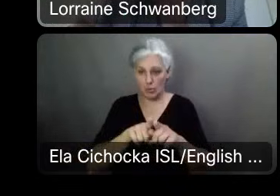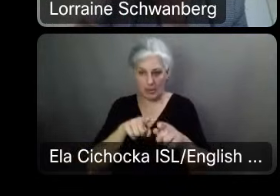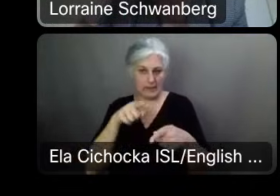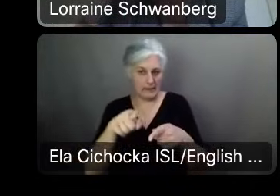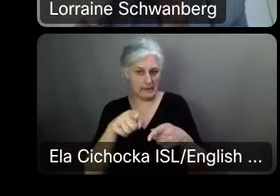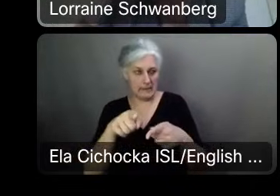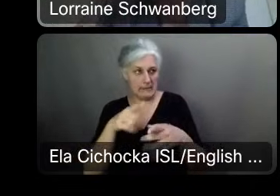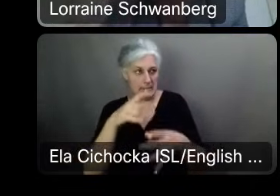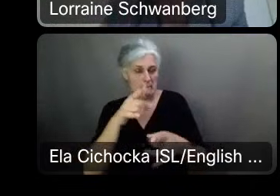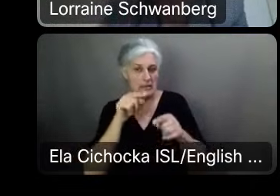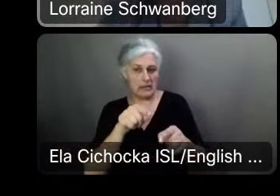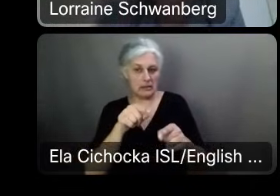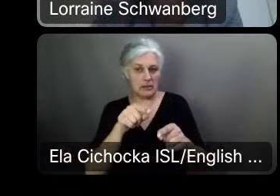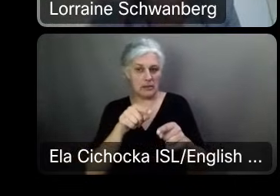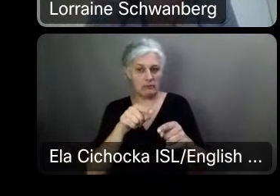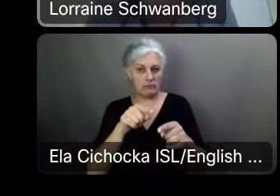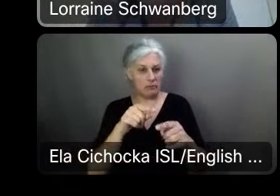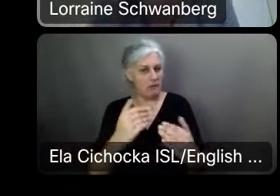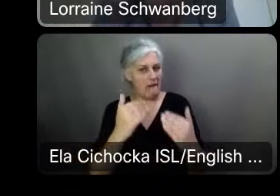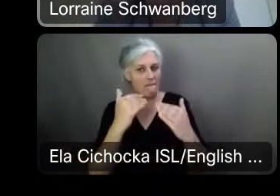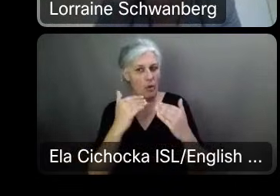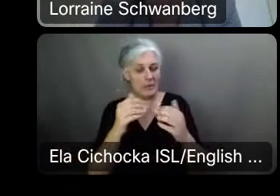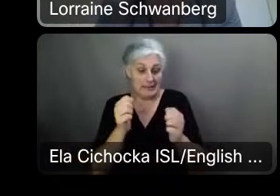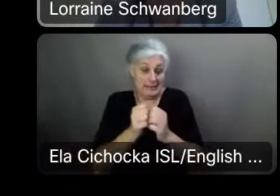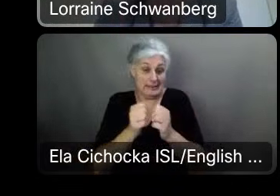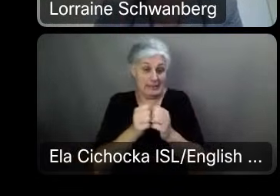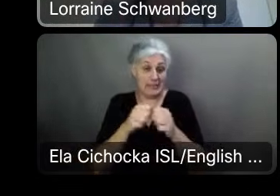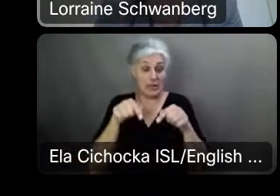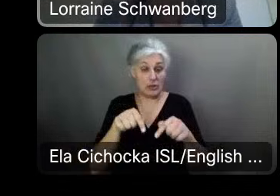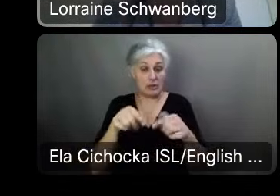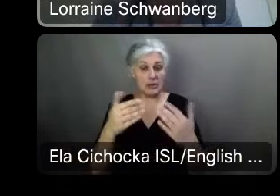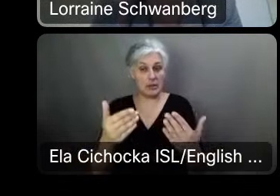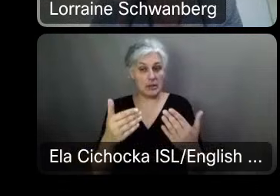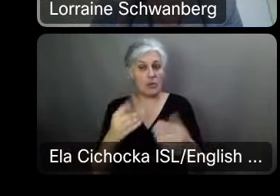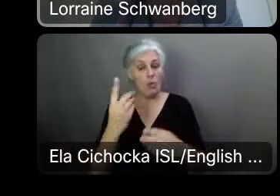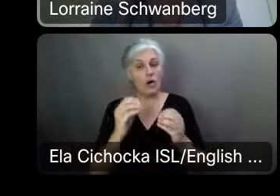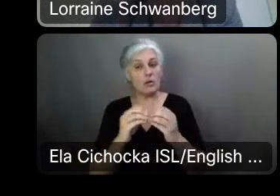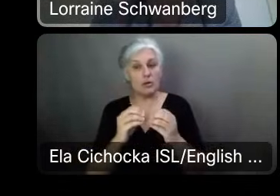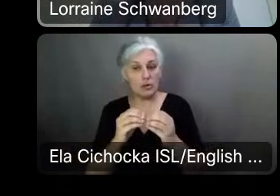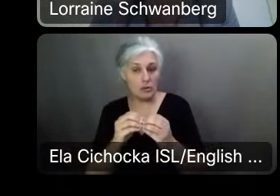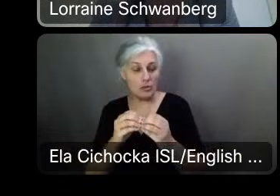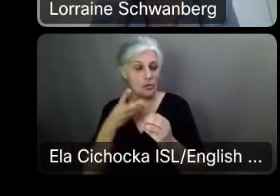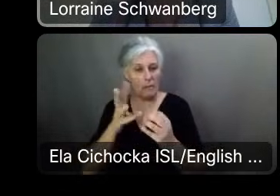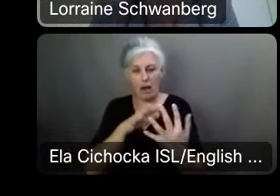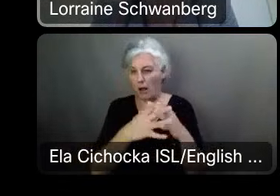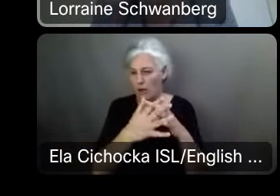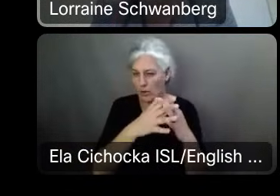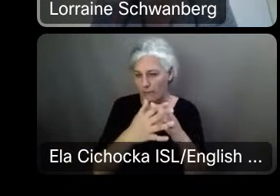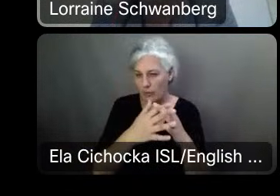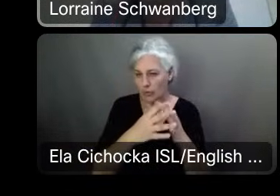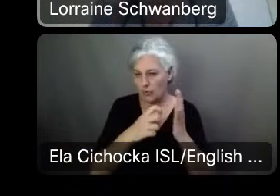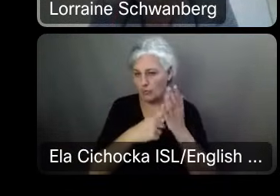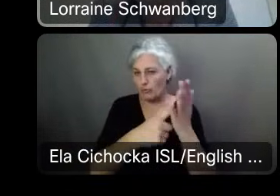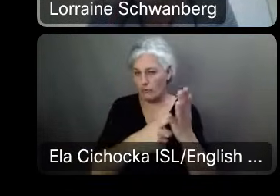somewhat, I suppose, informative this session as well. One comment was whether it would be confusing about referencing an